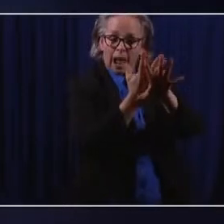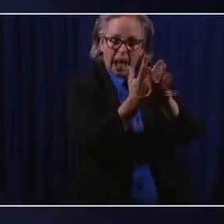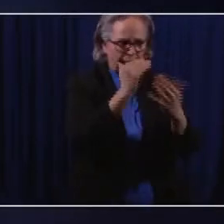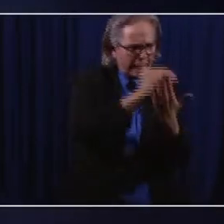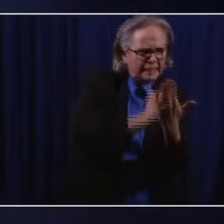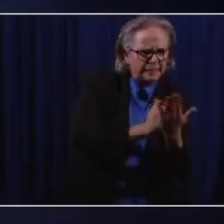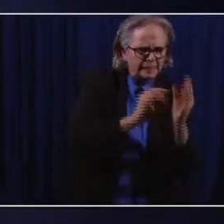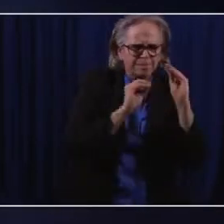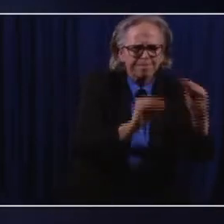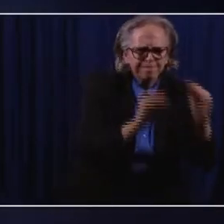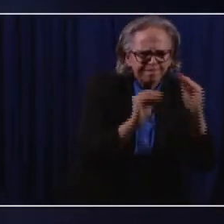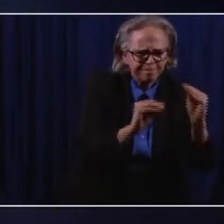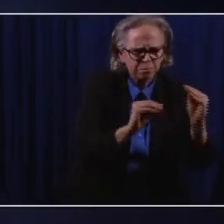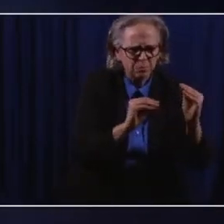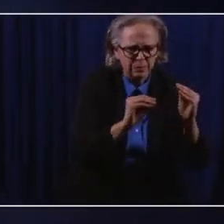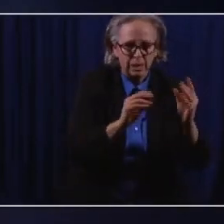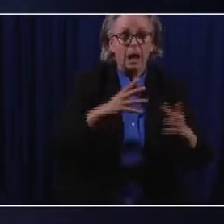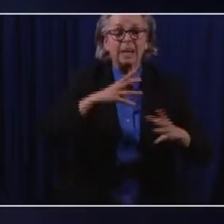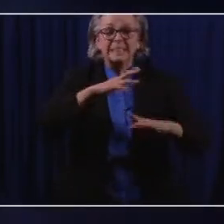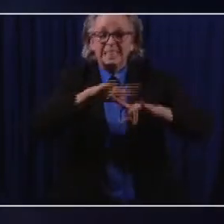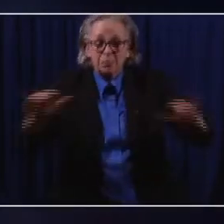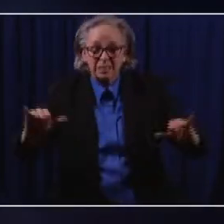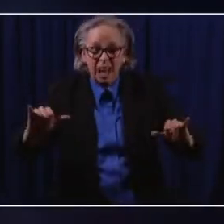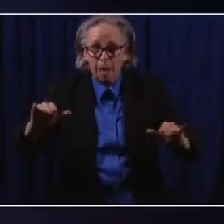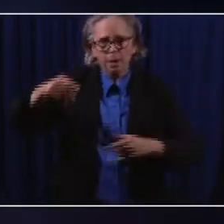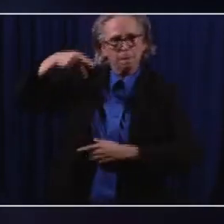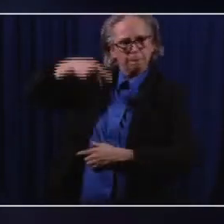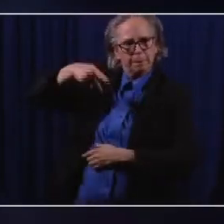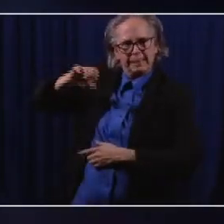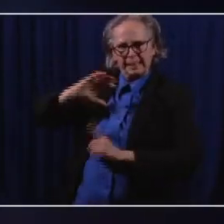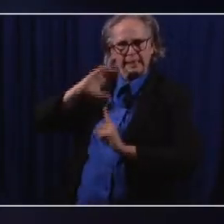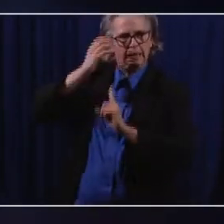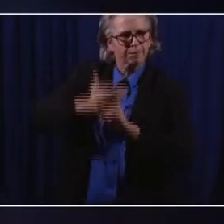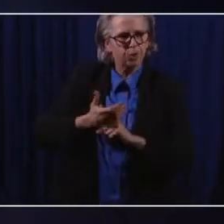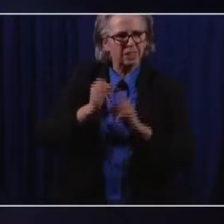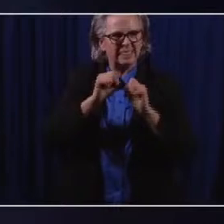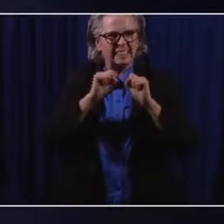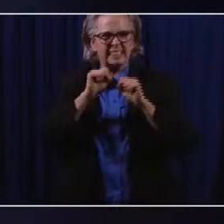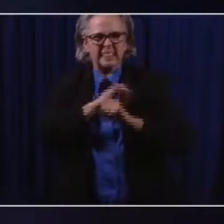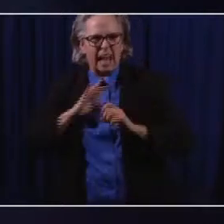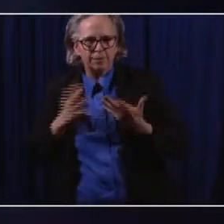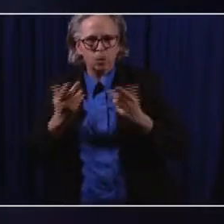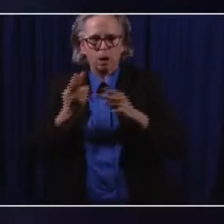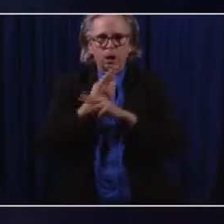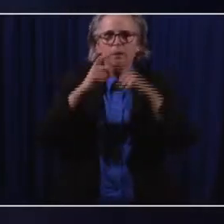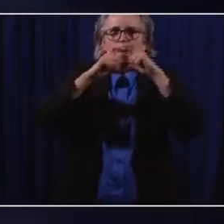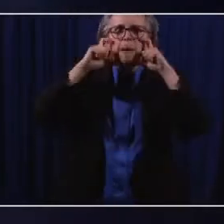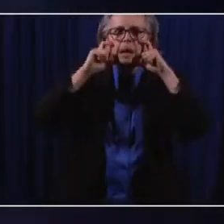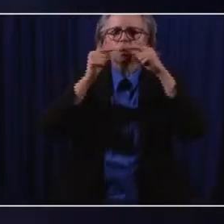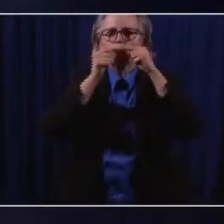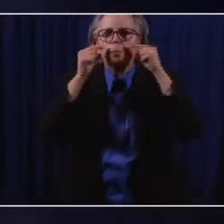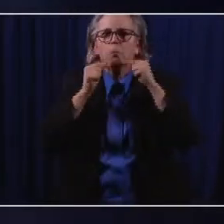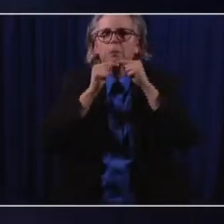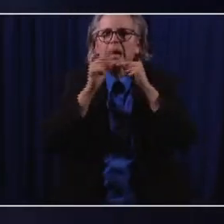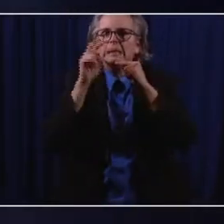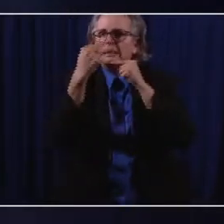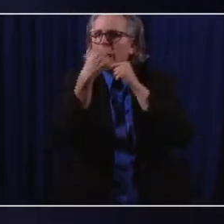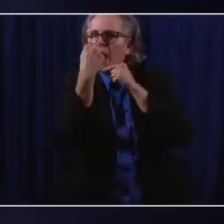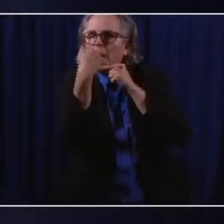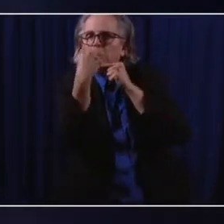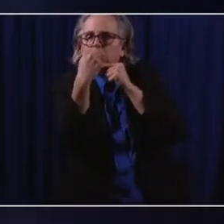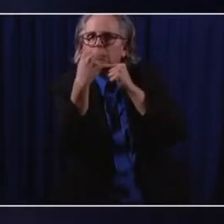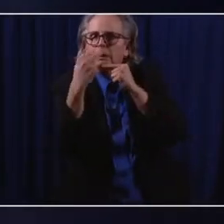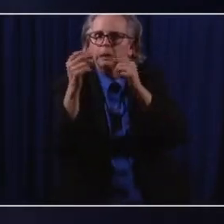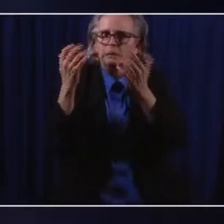PPE for our staff that might have clear masks, where you will have that visible window. And with that window, that